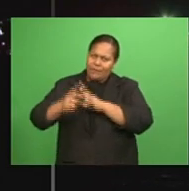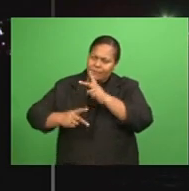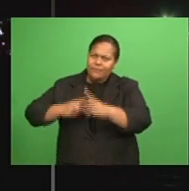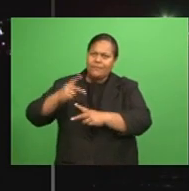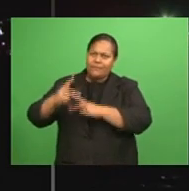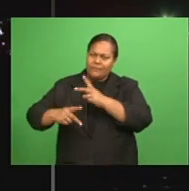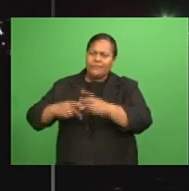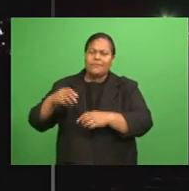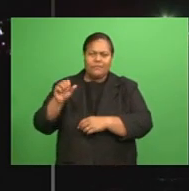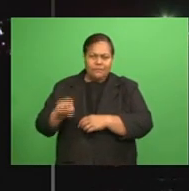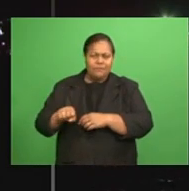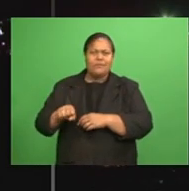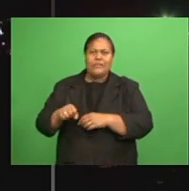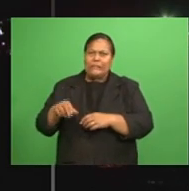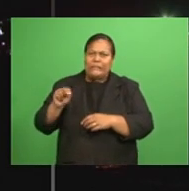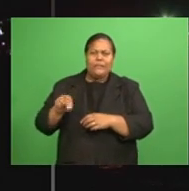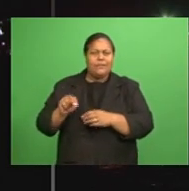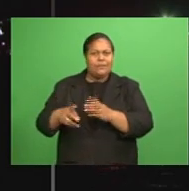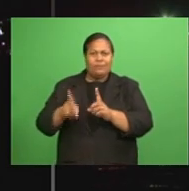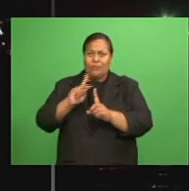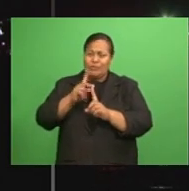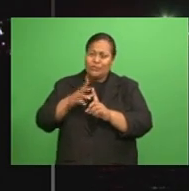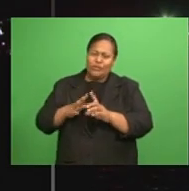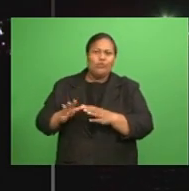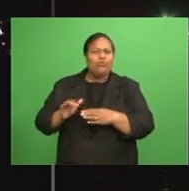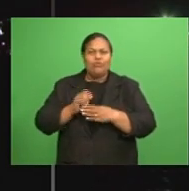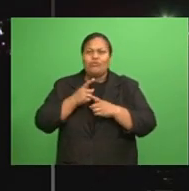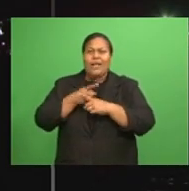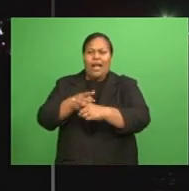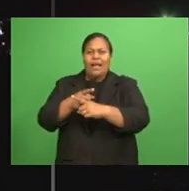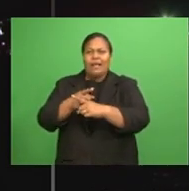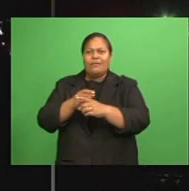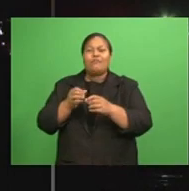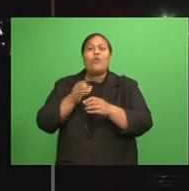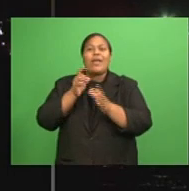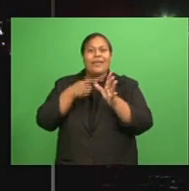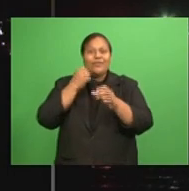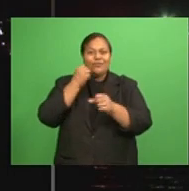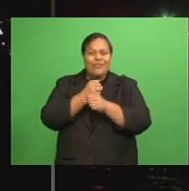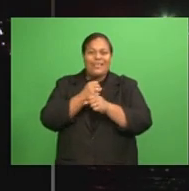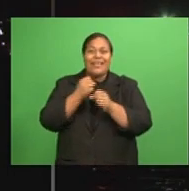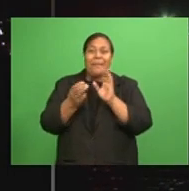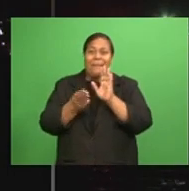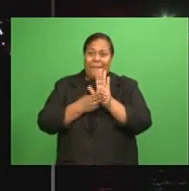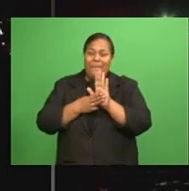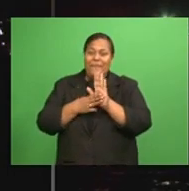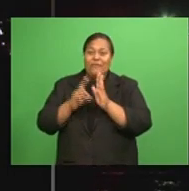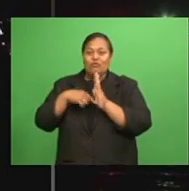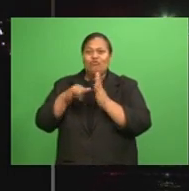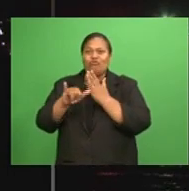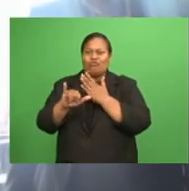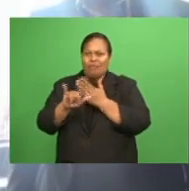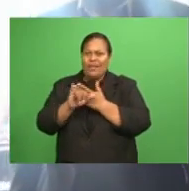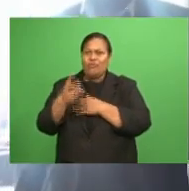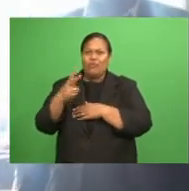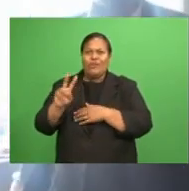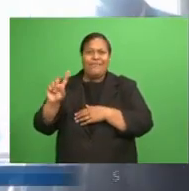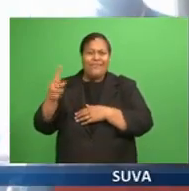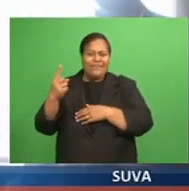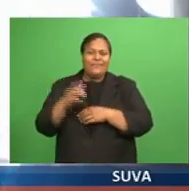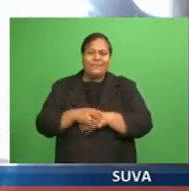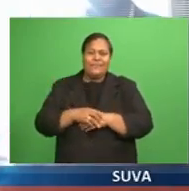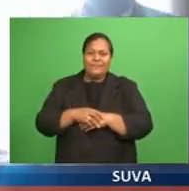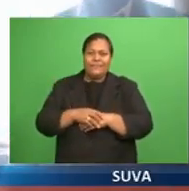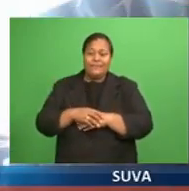priority leading up to the party's special general meeting scheduled for July 25th. Lena Rees has more. The General